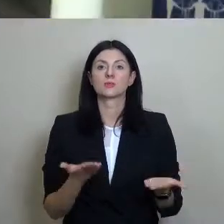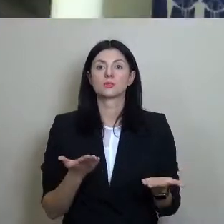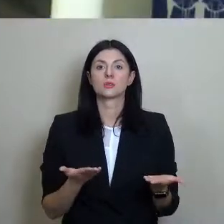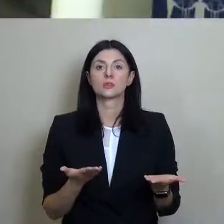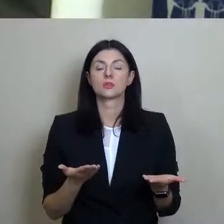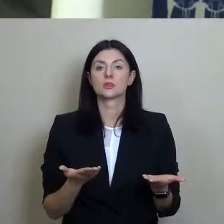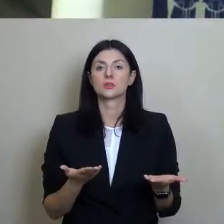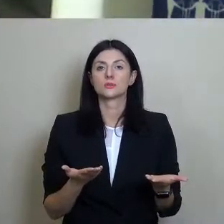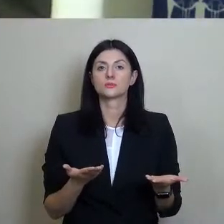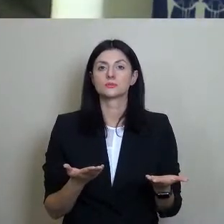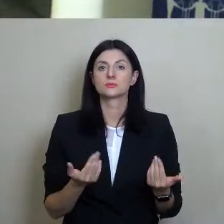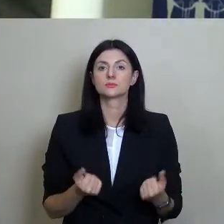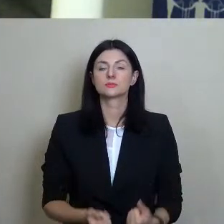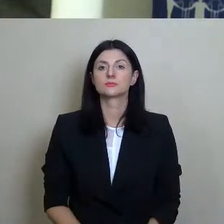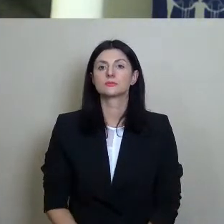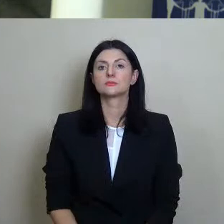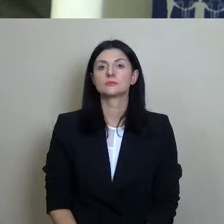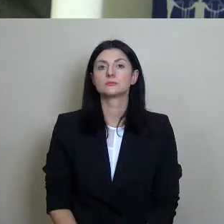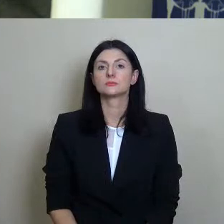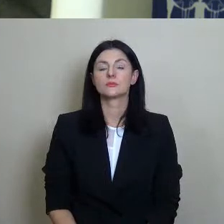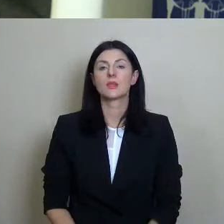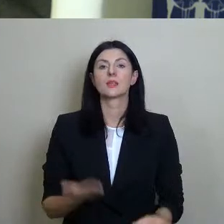If